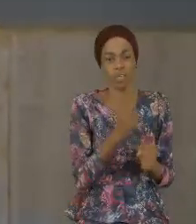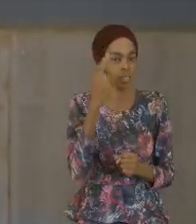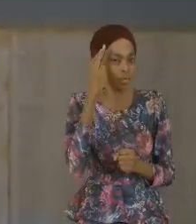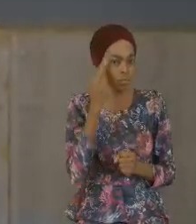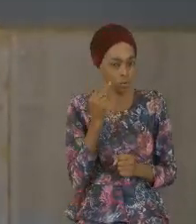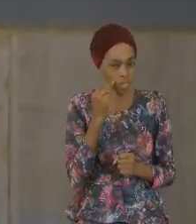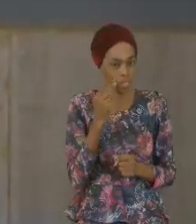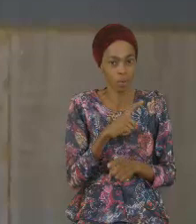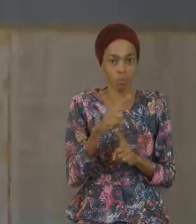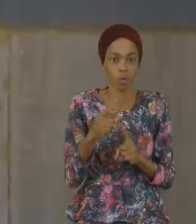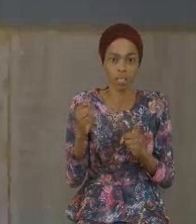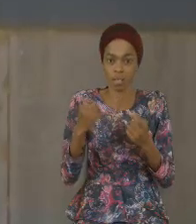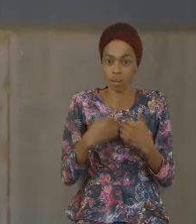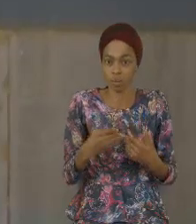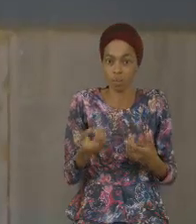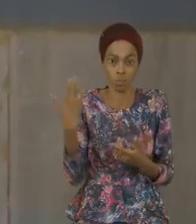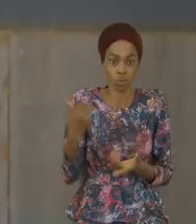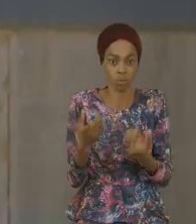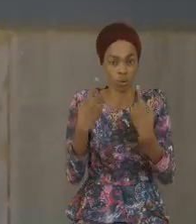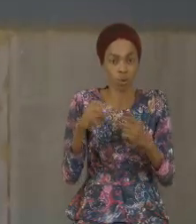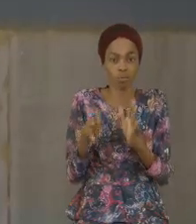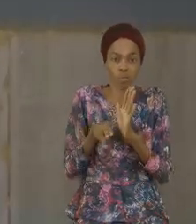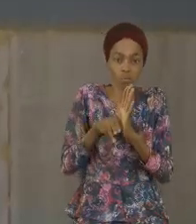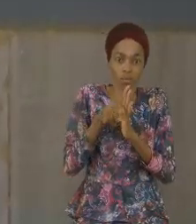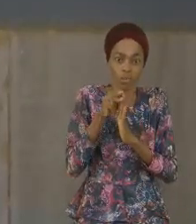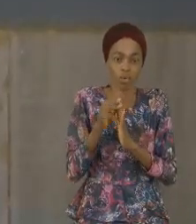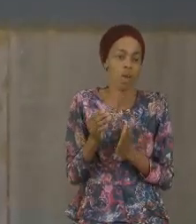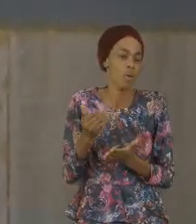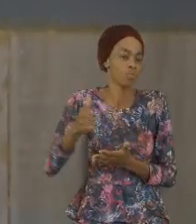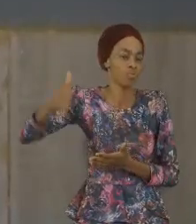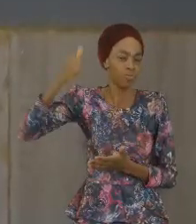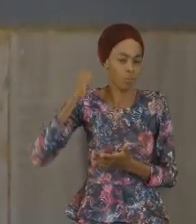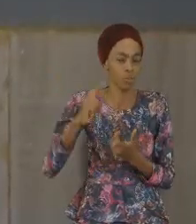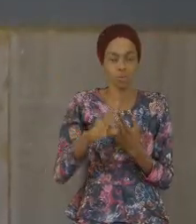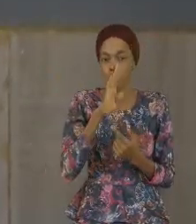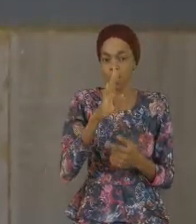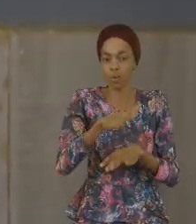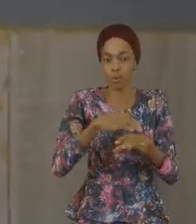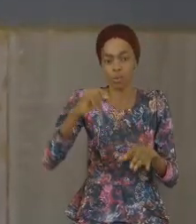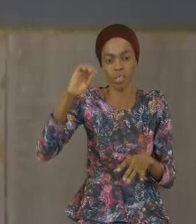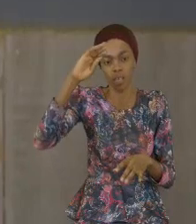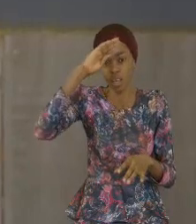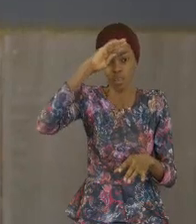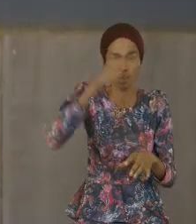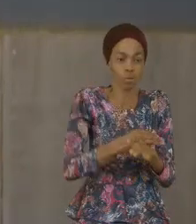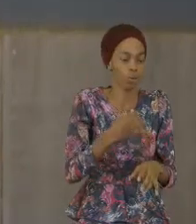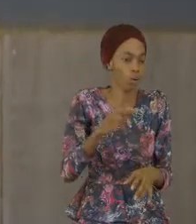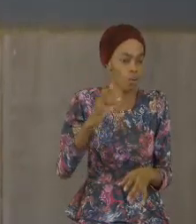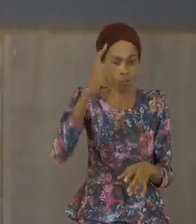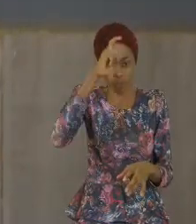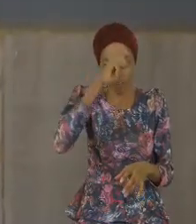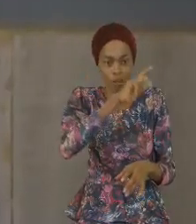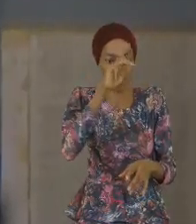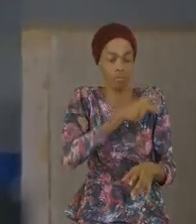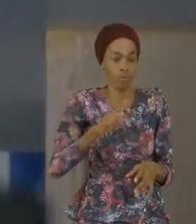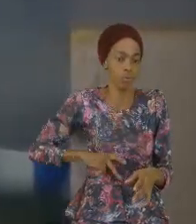he was come to years, refused to be called the son of Pharaoh's daughter. Have